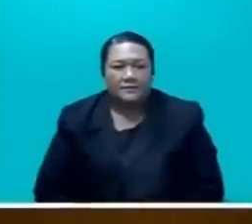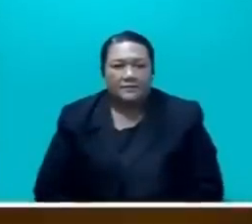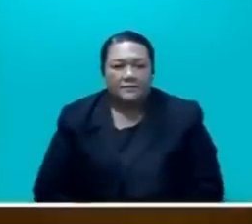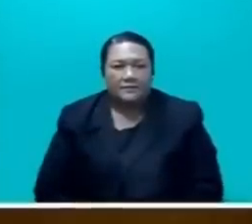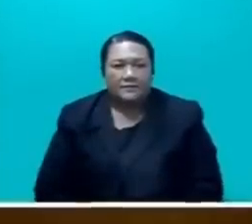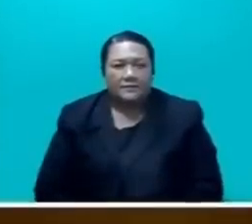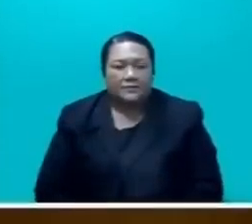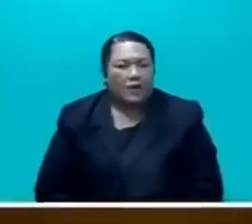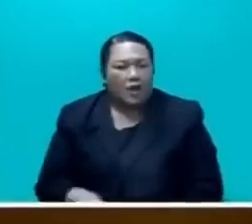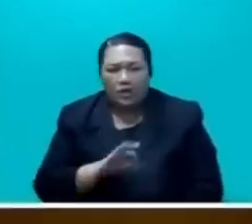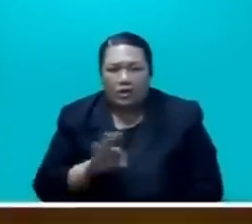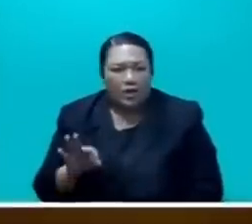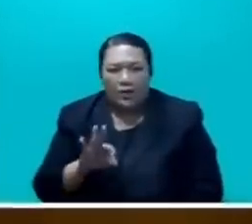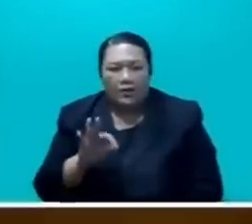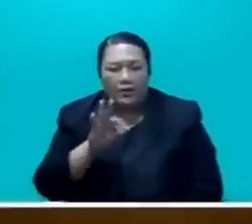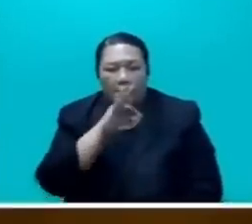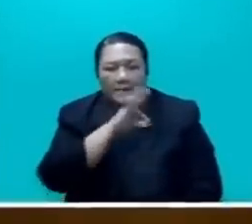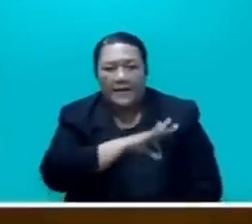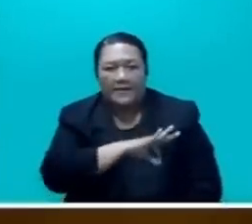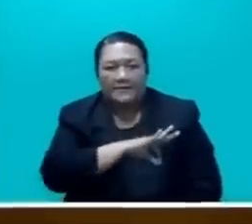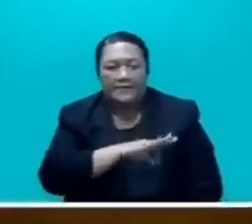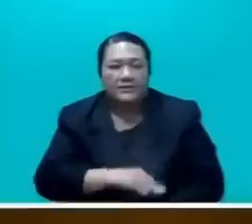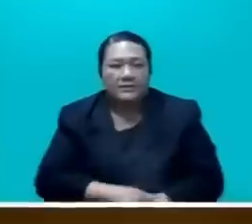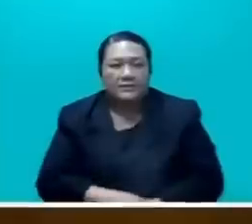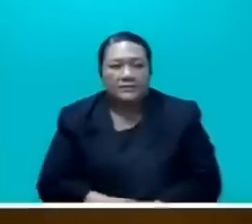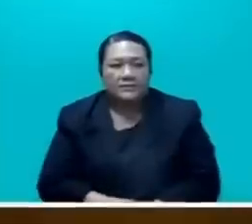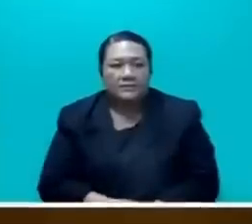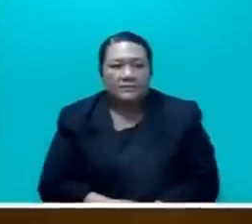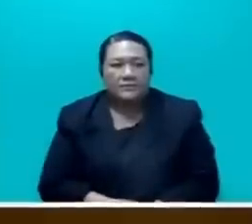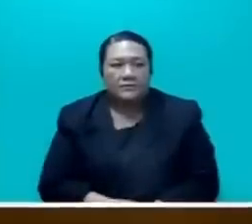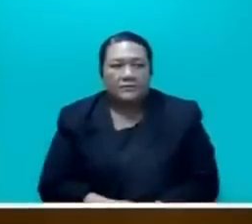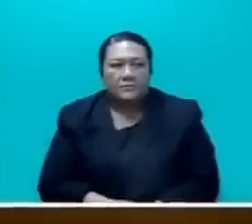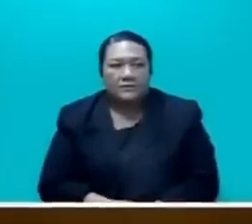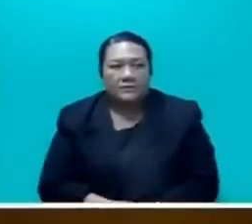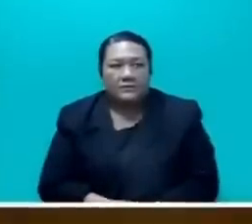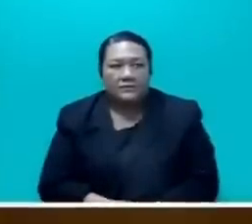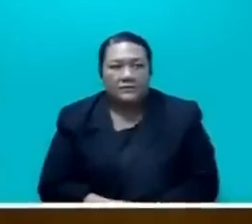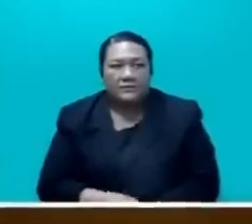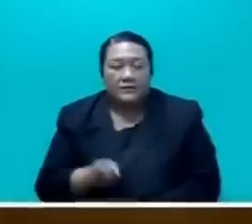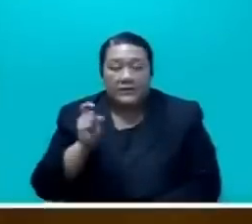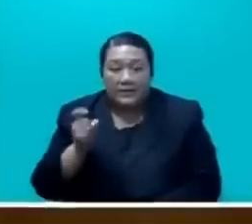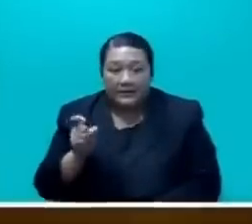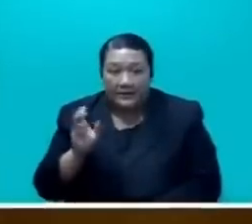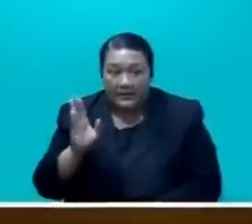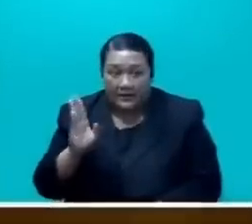Will not get any benefit if he apologizes to His Excellency the President,